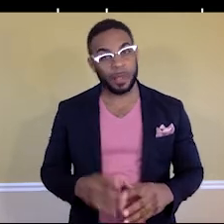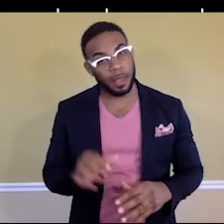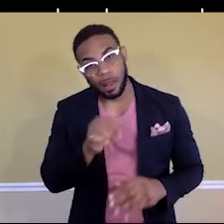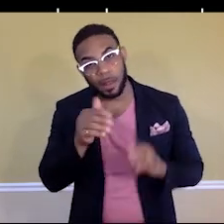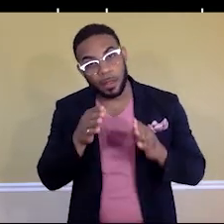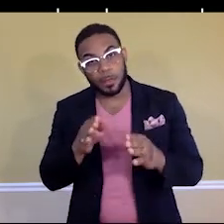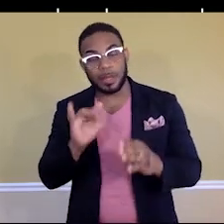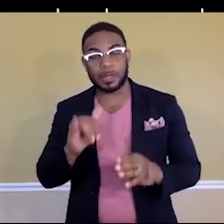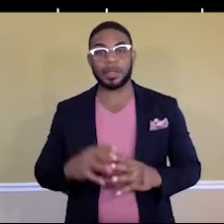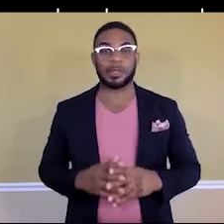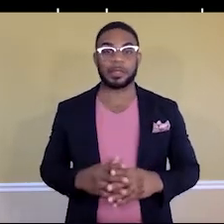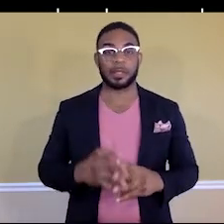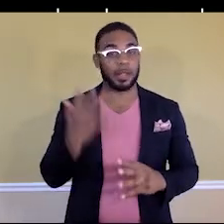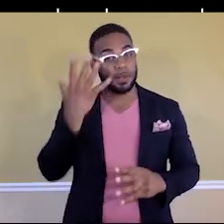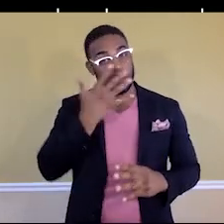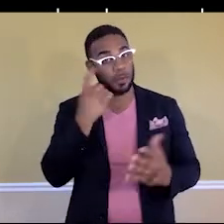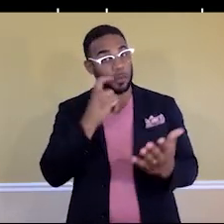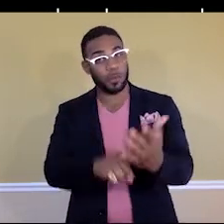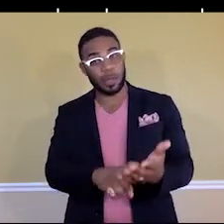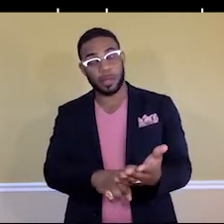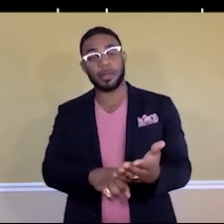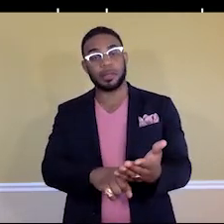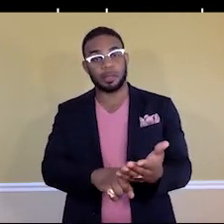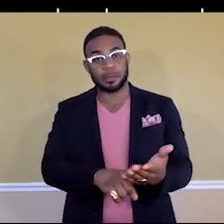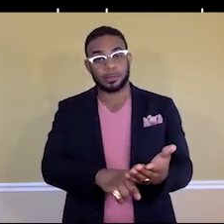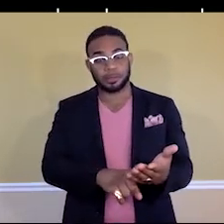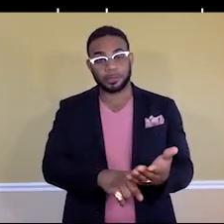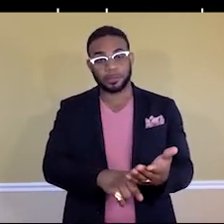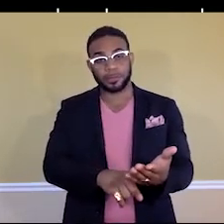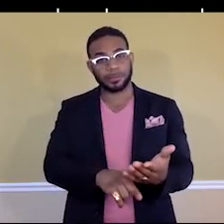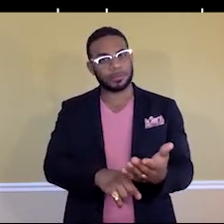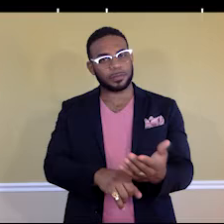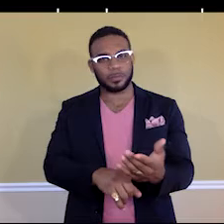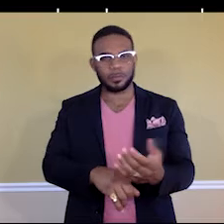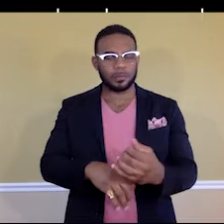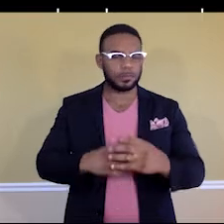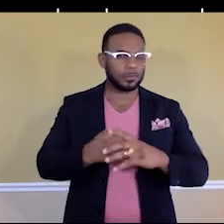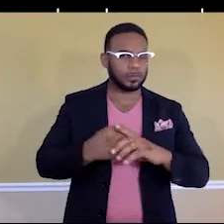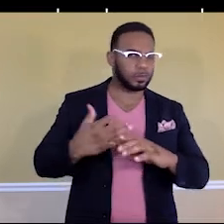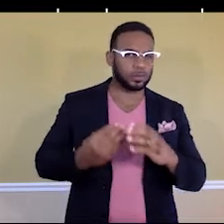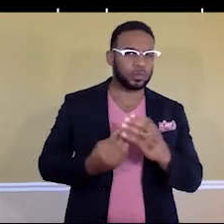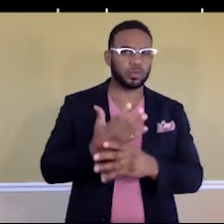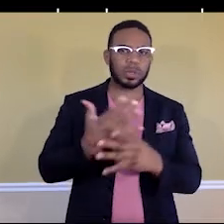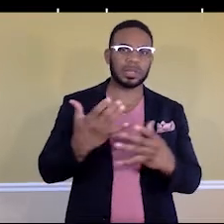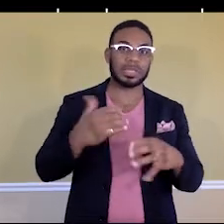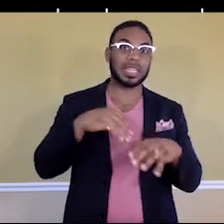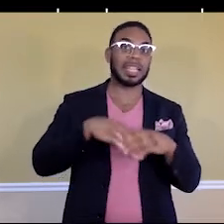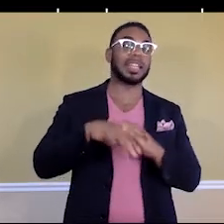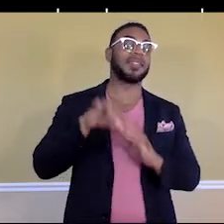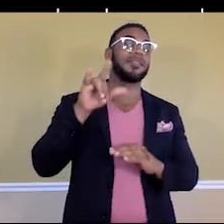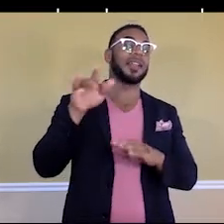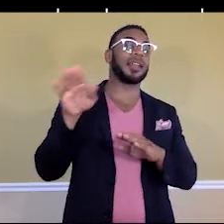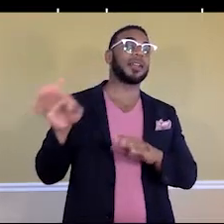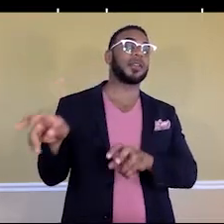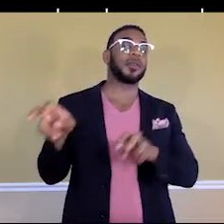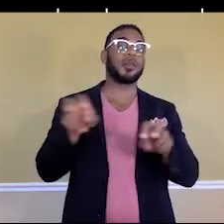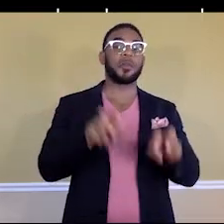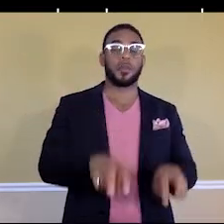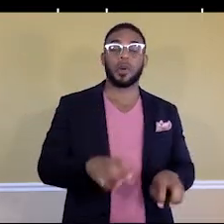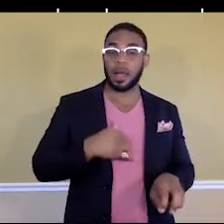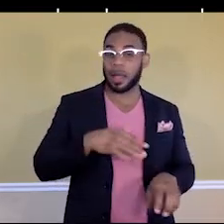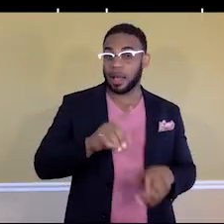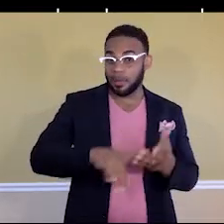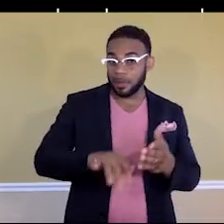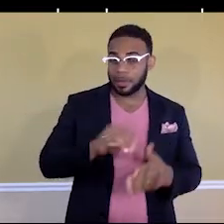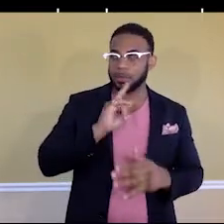Another way that facial recognition has boomed recently is in flight boarding. So I find